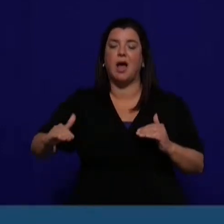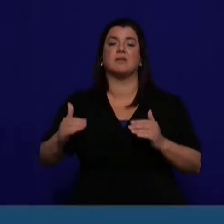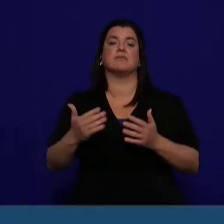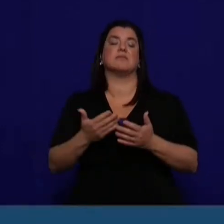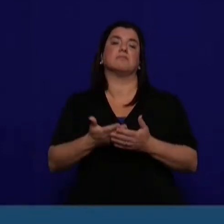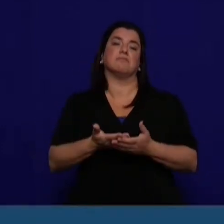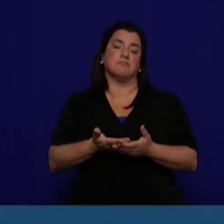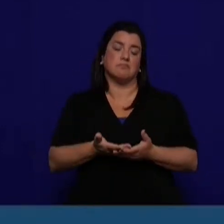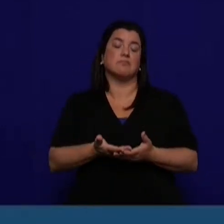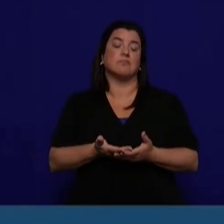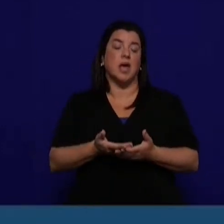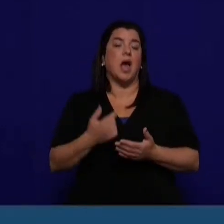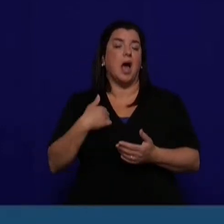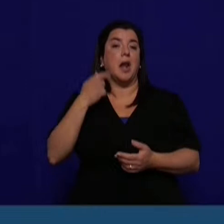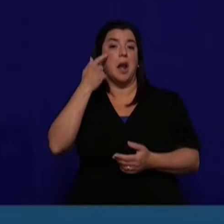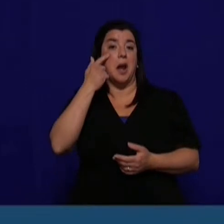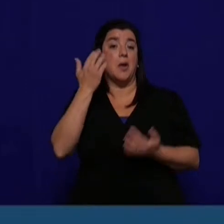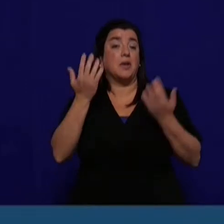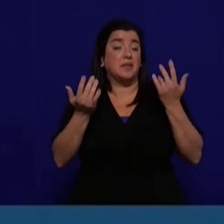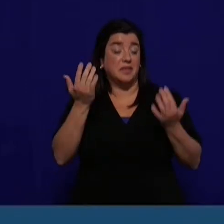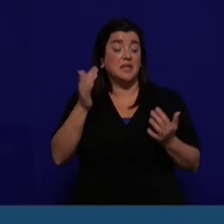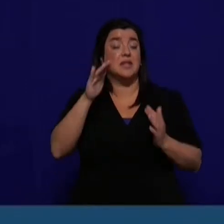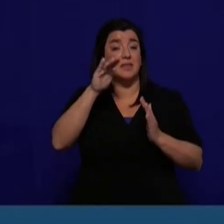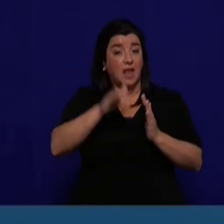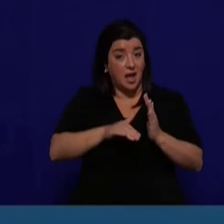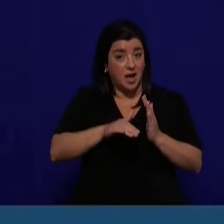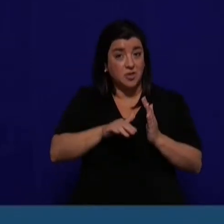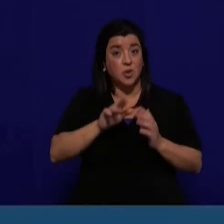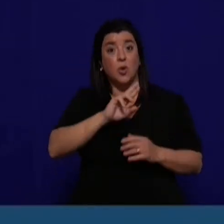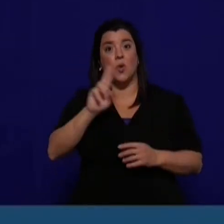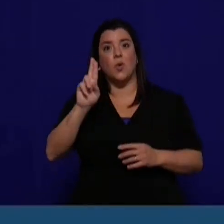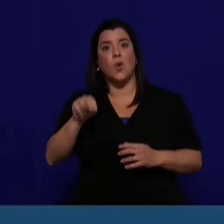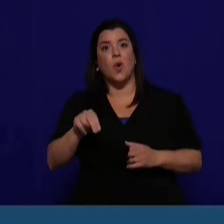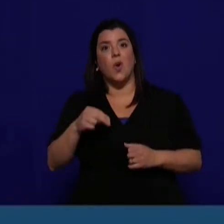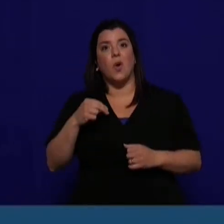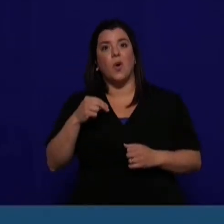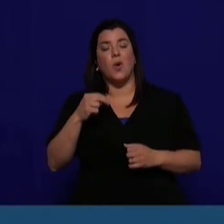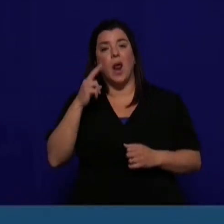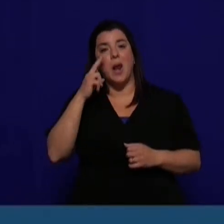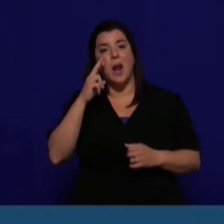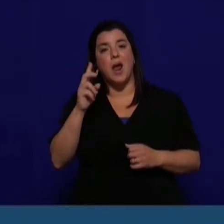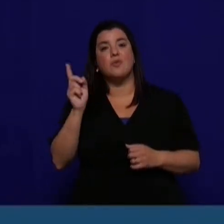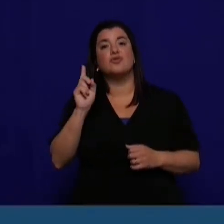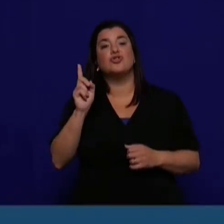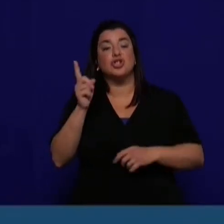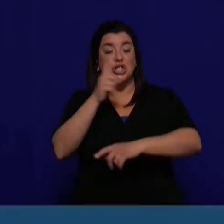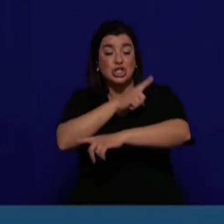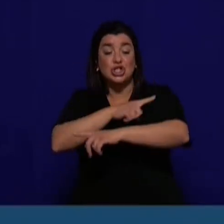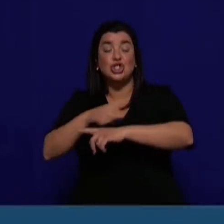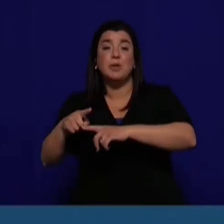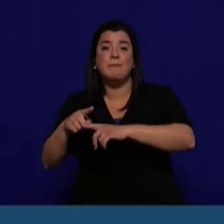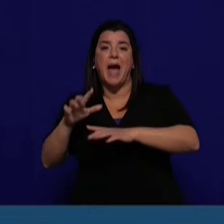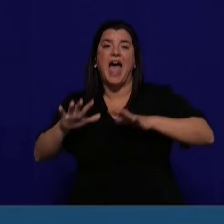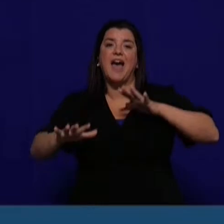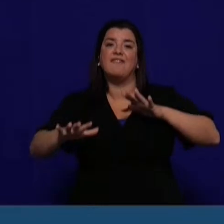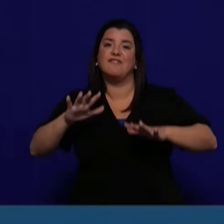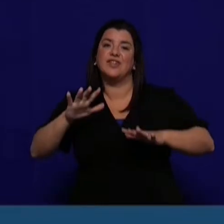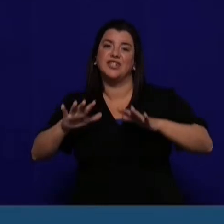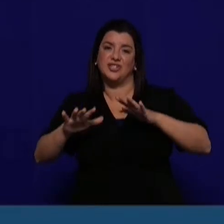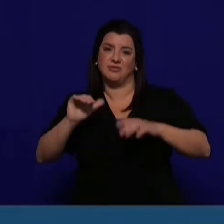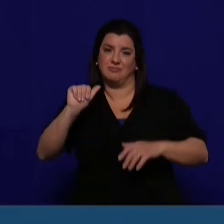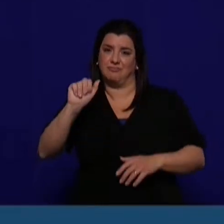nieżel kemm bħala total ta' każijiet u anke jekk itħares lejn is-7-day moving average li huwa wieħed mill-kriterji tagħna li